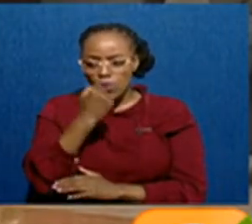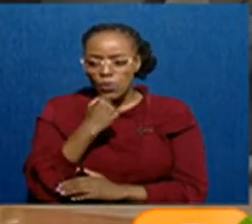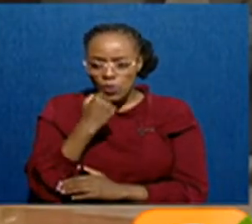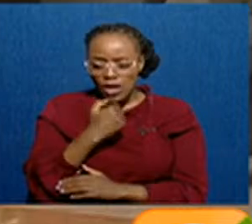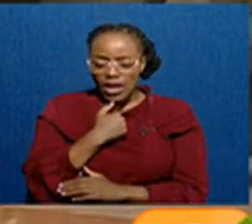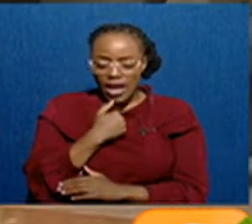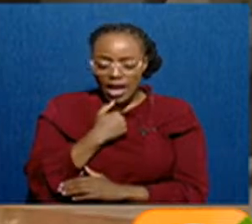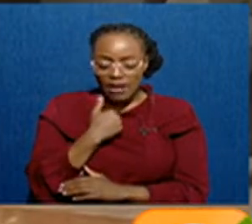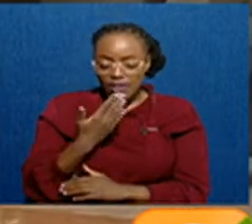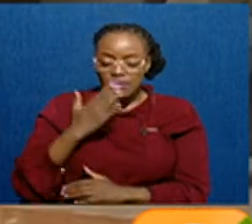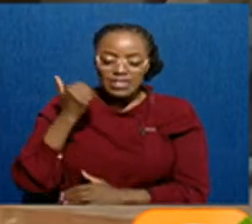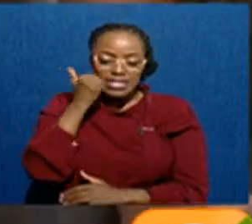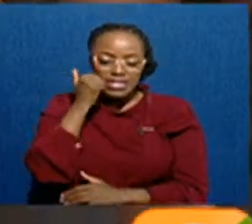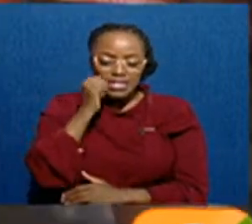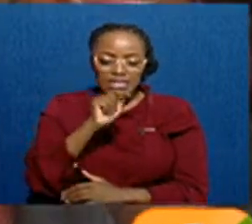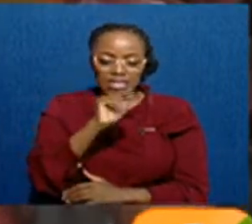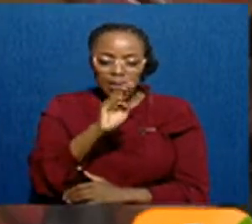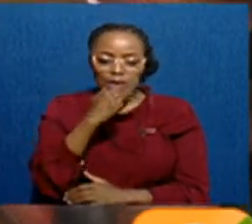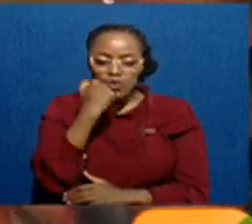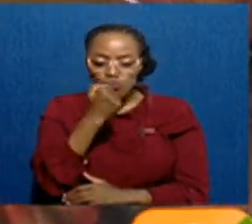kifua kikuu watakuwa ni watoto.